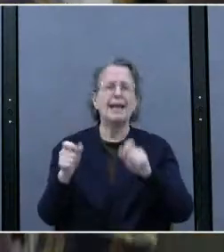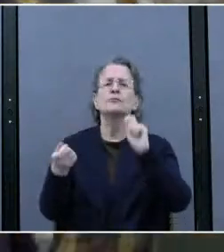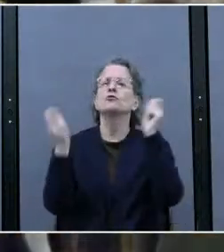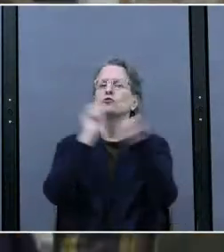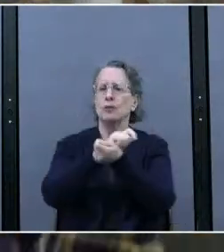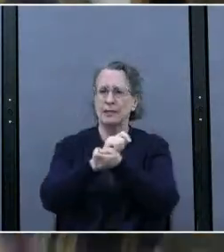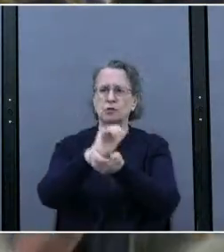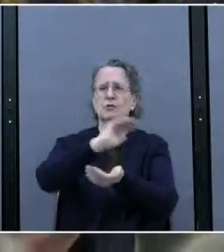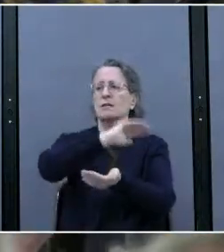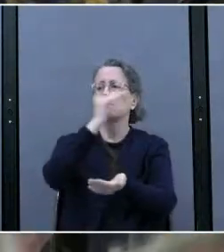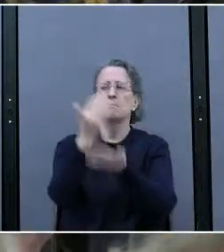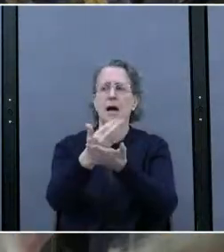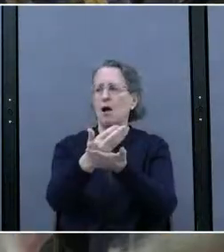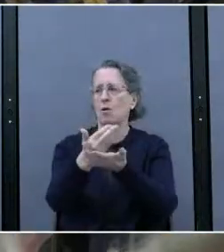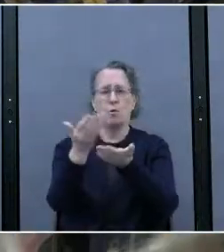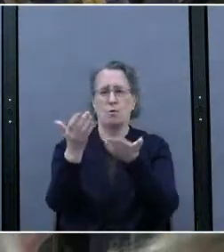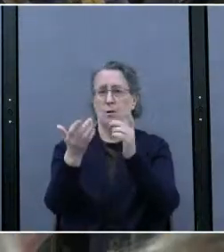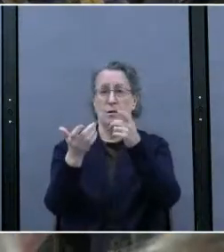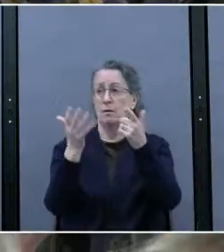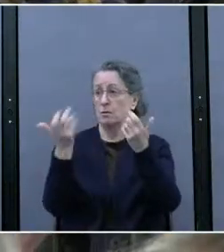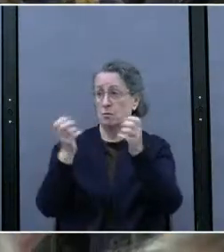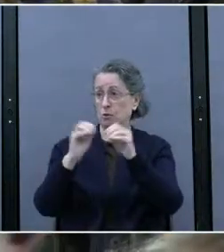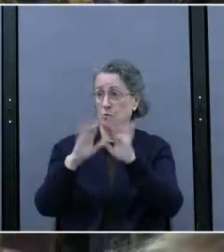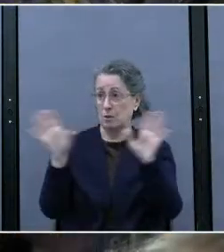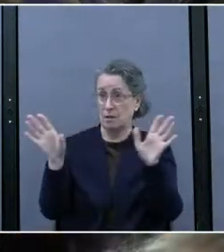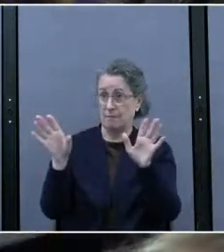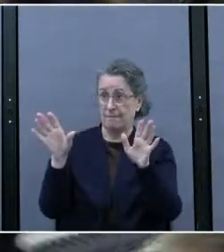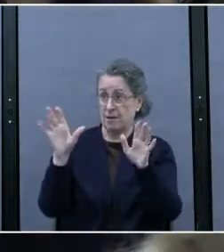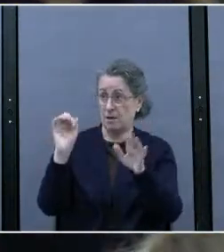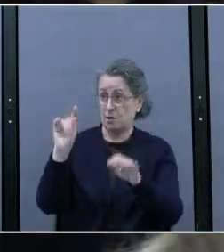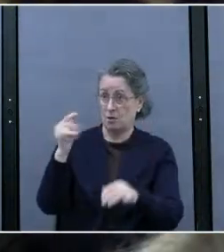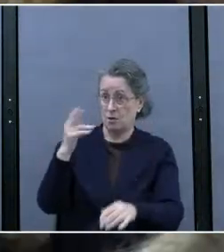Okay, you want to just clarify it for me then?